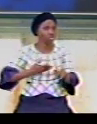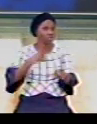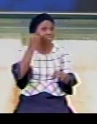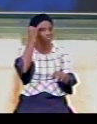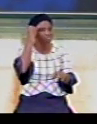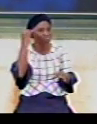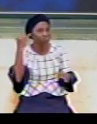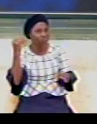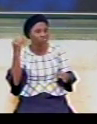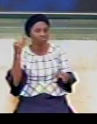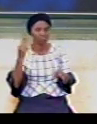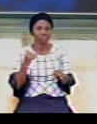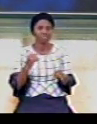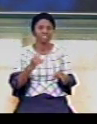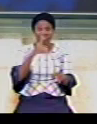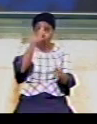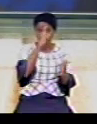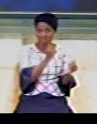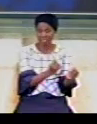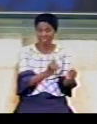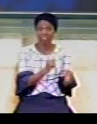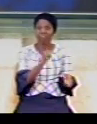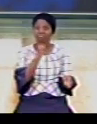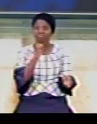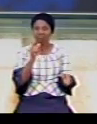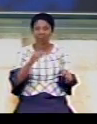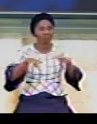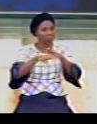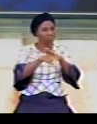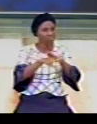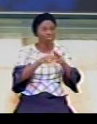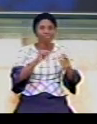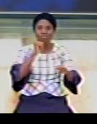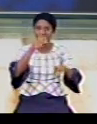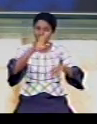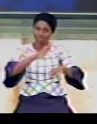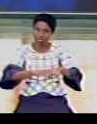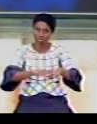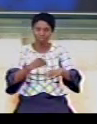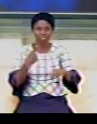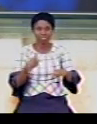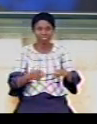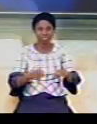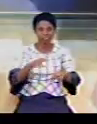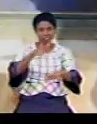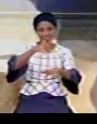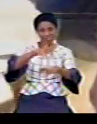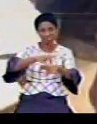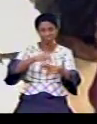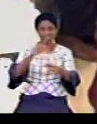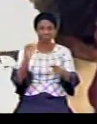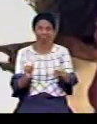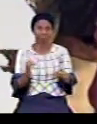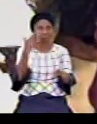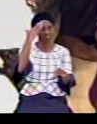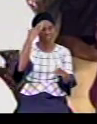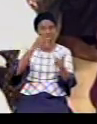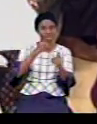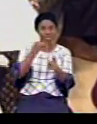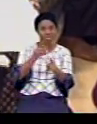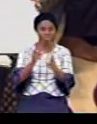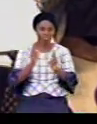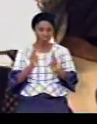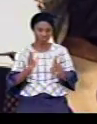imagination. Faith is not based on earthly knowledge, on human